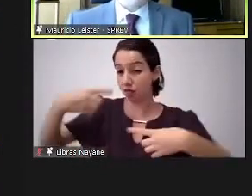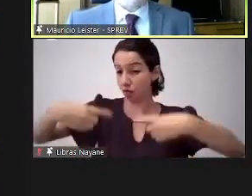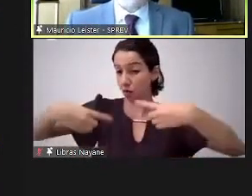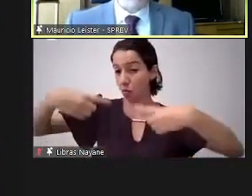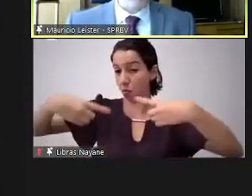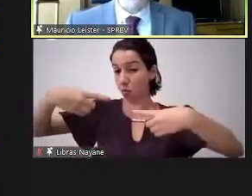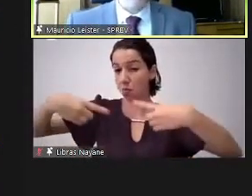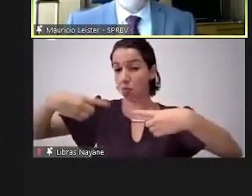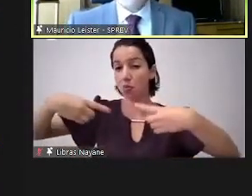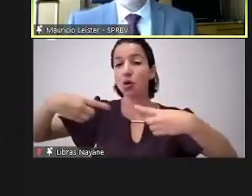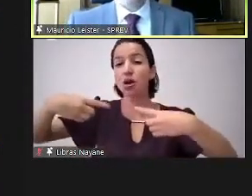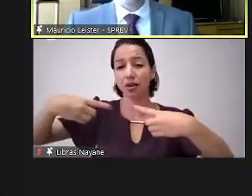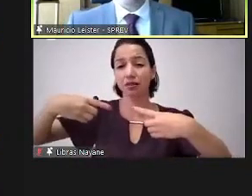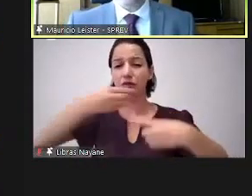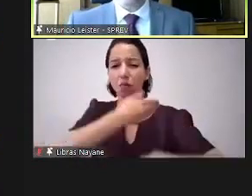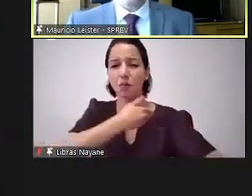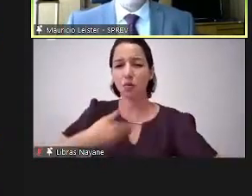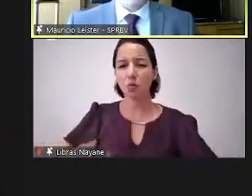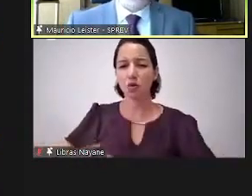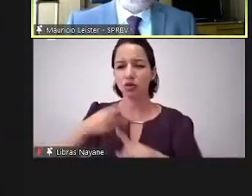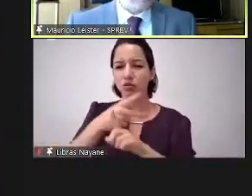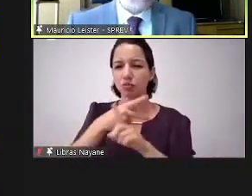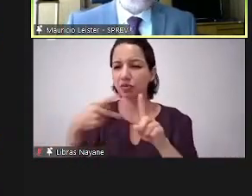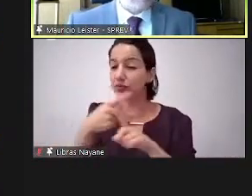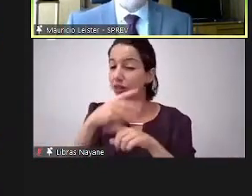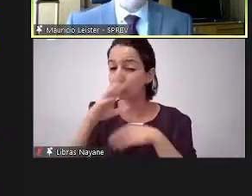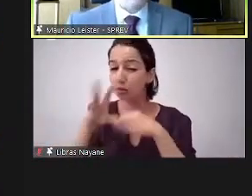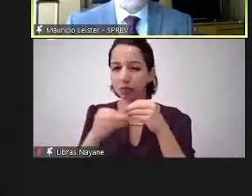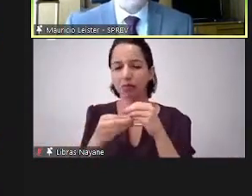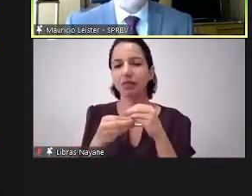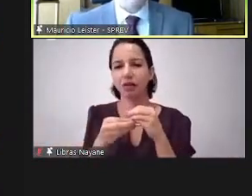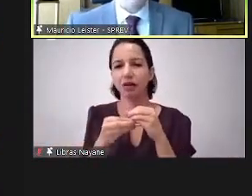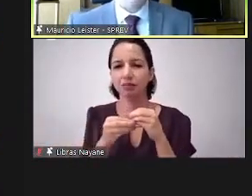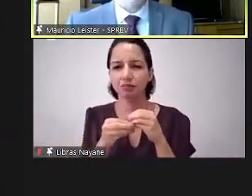basically be about supplementary